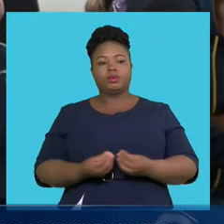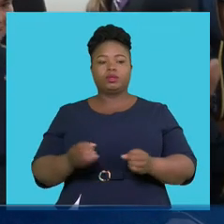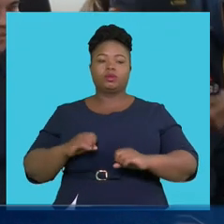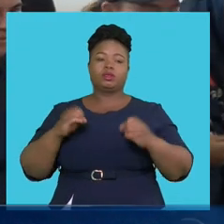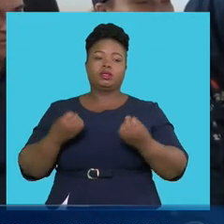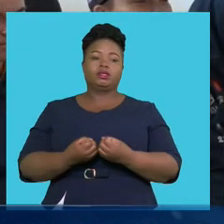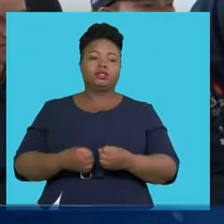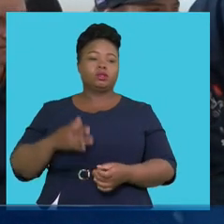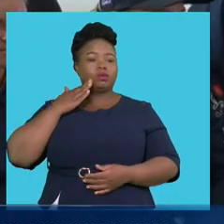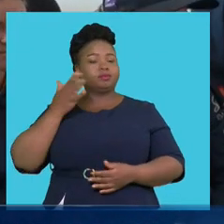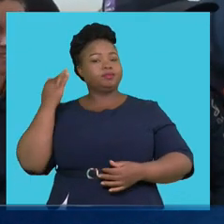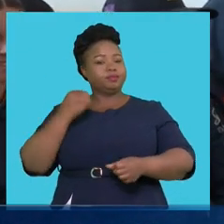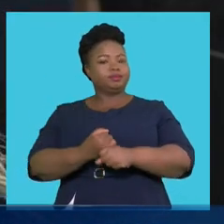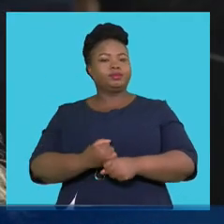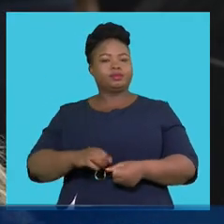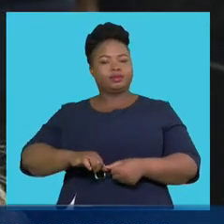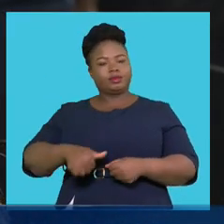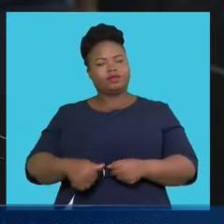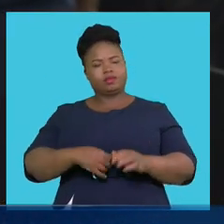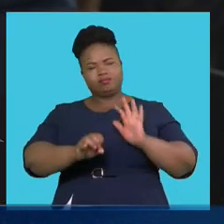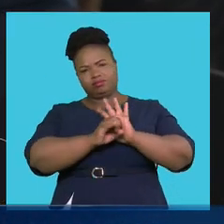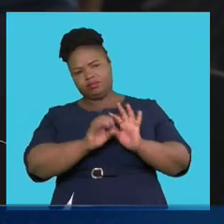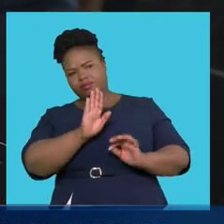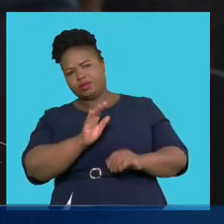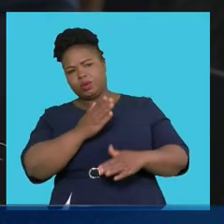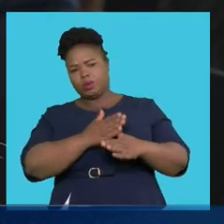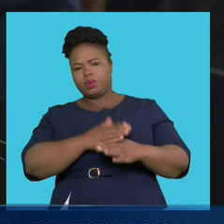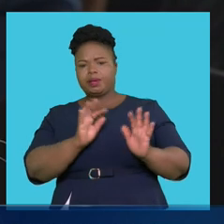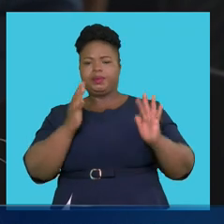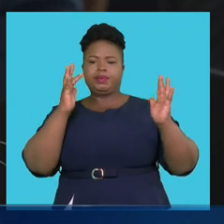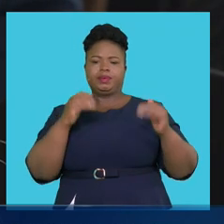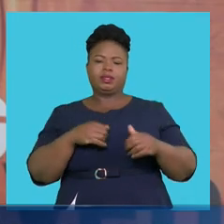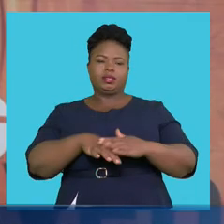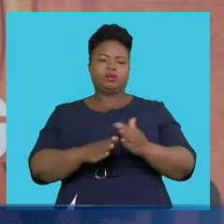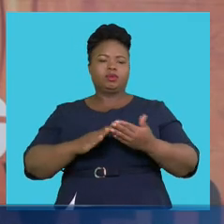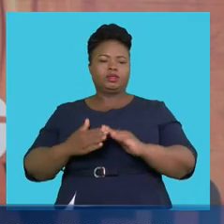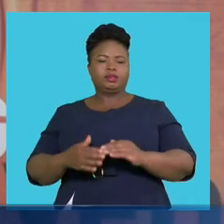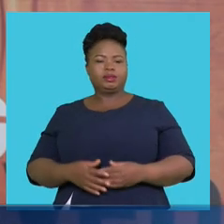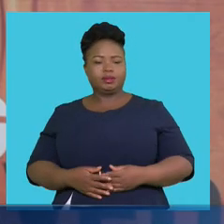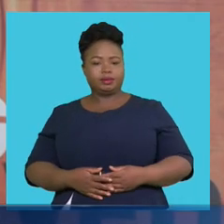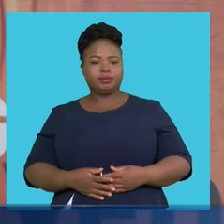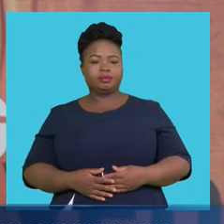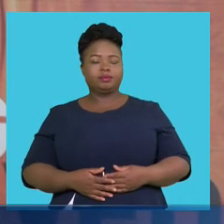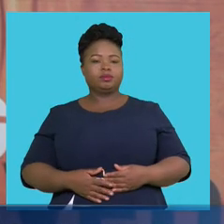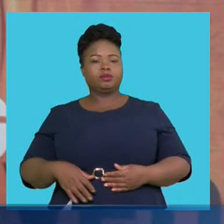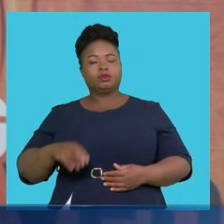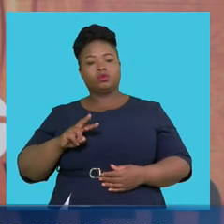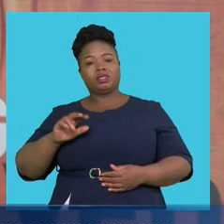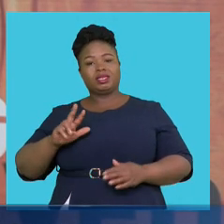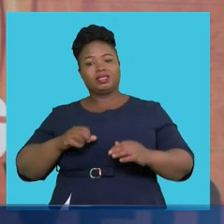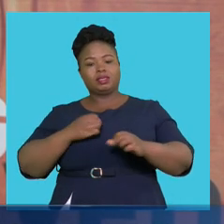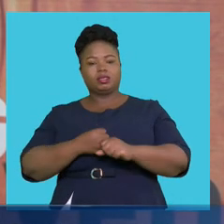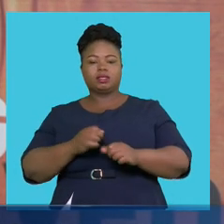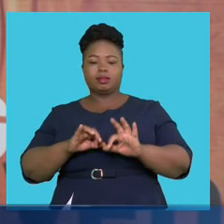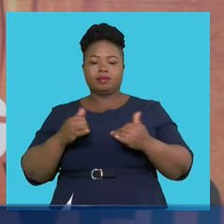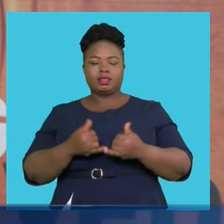nhlangano ngonyaka wedlule ngemuva kokubona umsebenzi ewenzayo emphakathini. We're a 28-year-old company, the